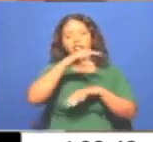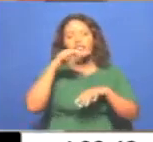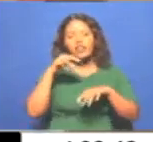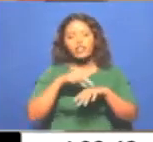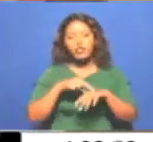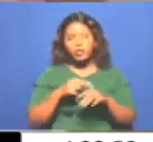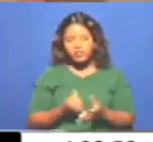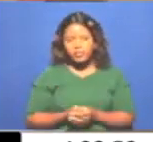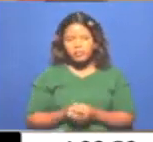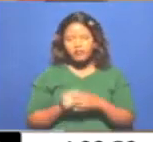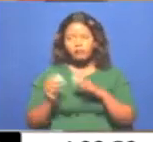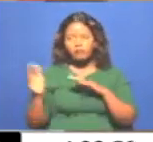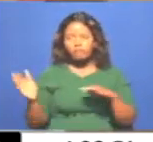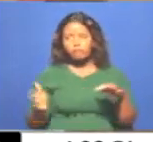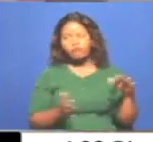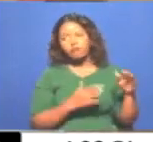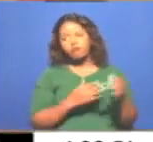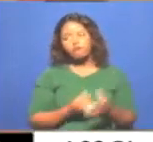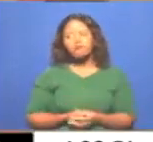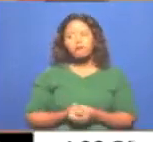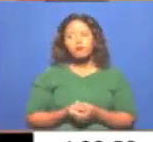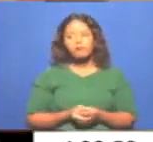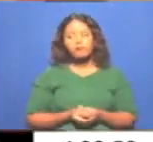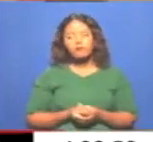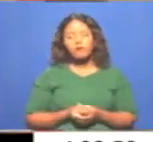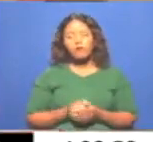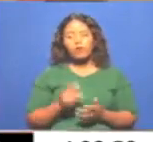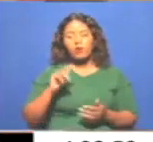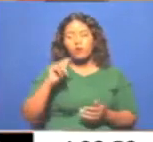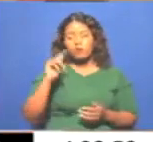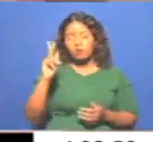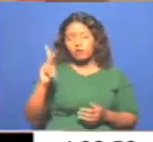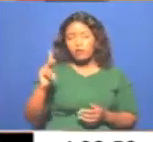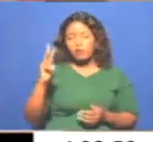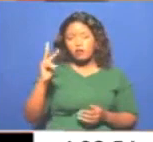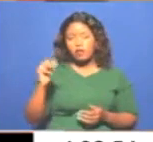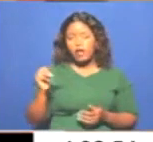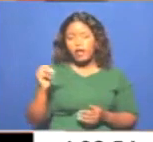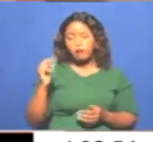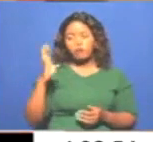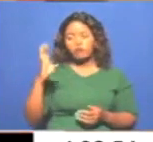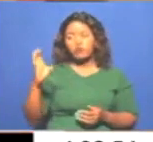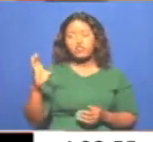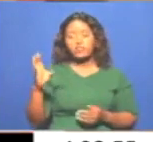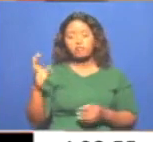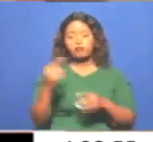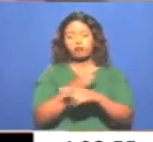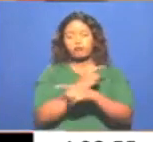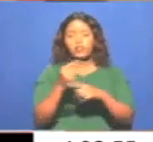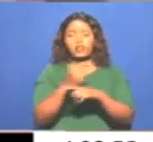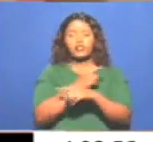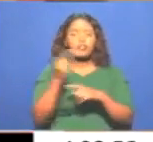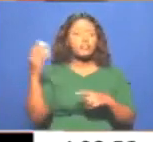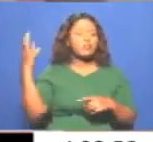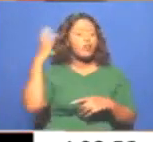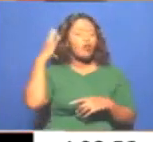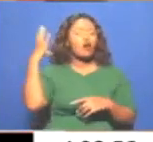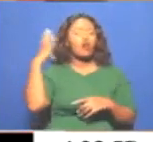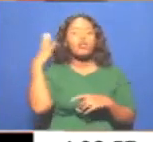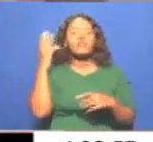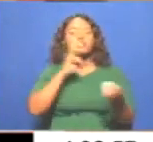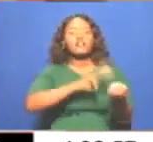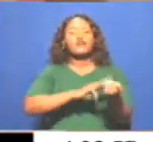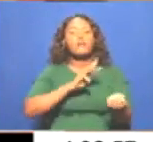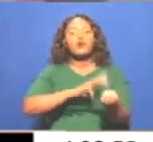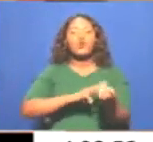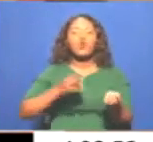learning at Kenya Medical Training College in Kehancha Kuria West, Migori County, was